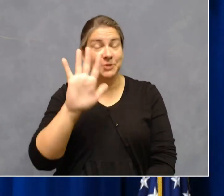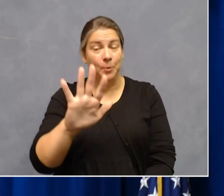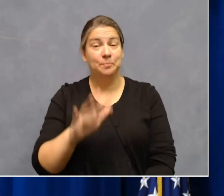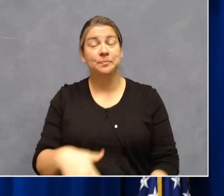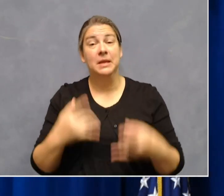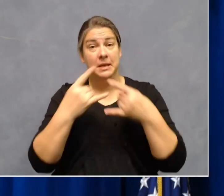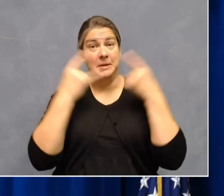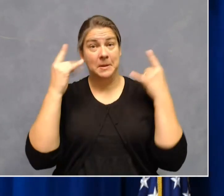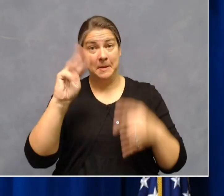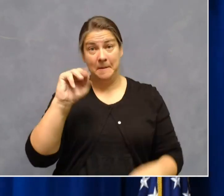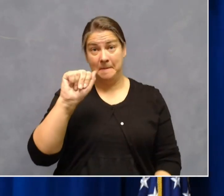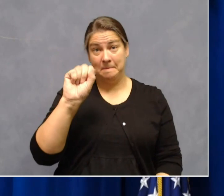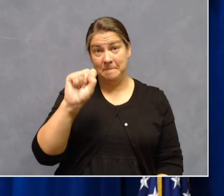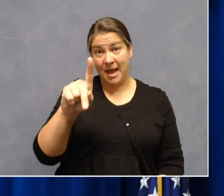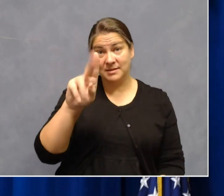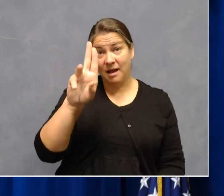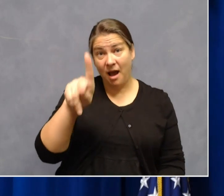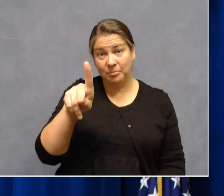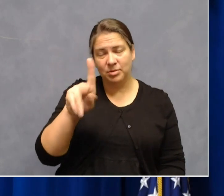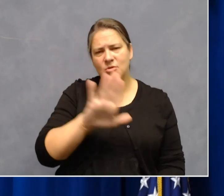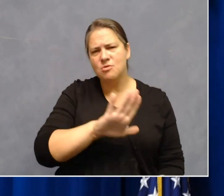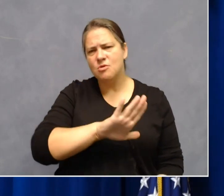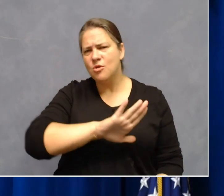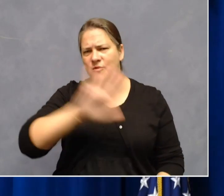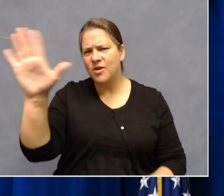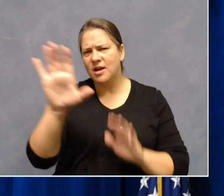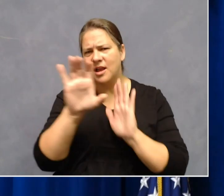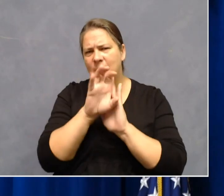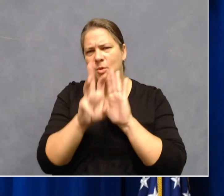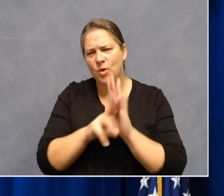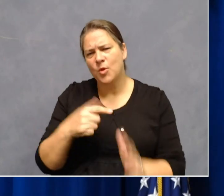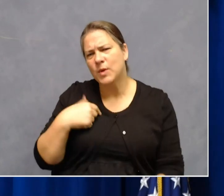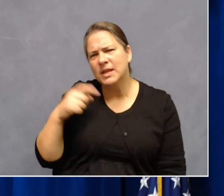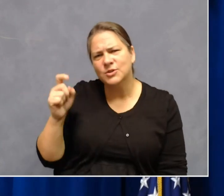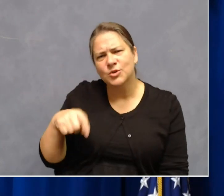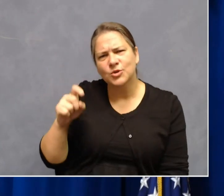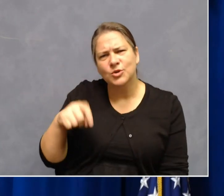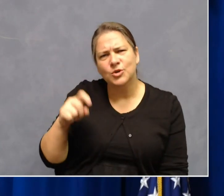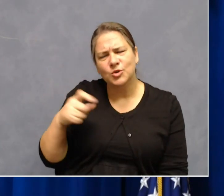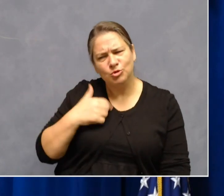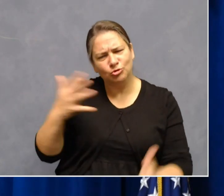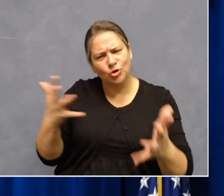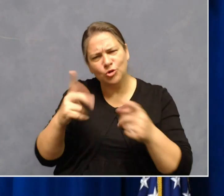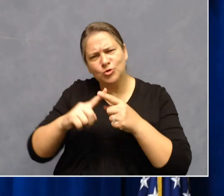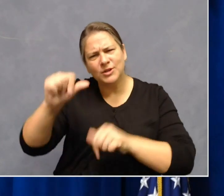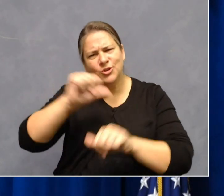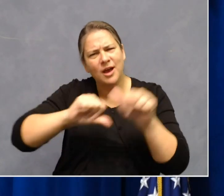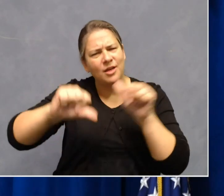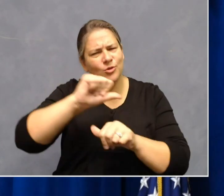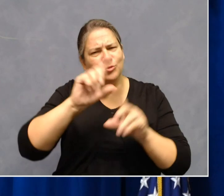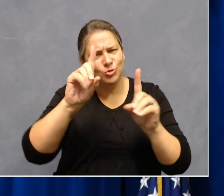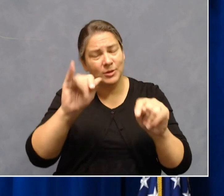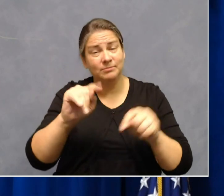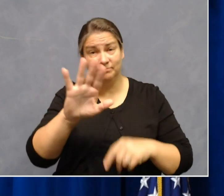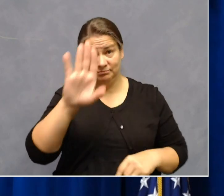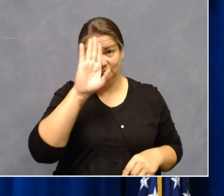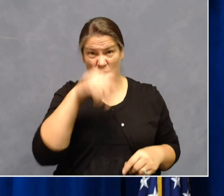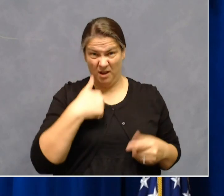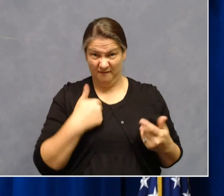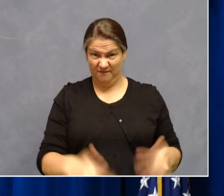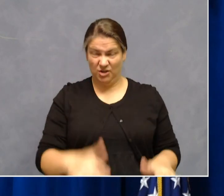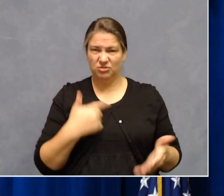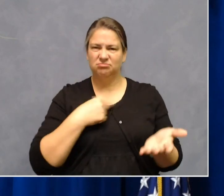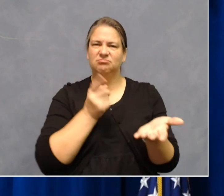need to continue to encourage more and more people to do it. As you know, I've recently talked to our mayors and our county